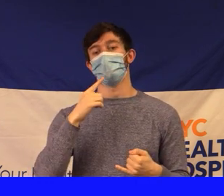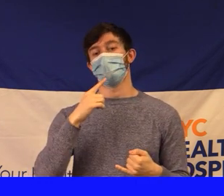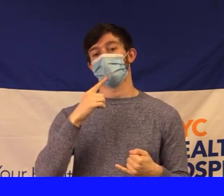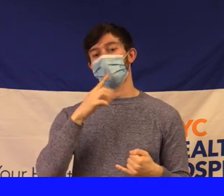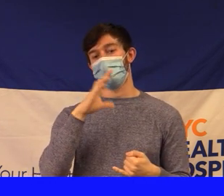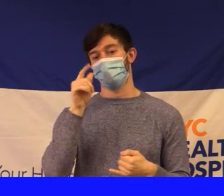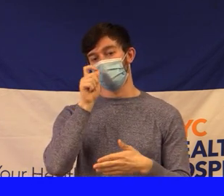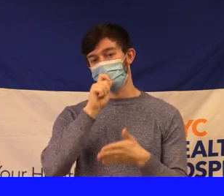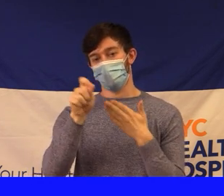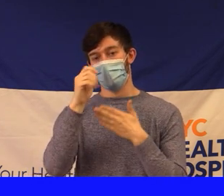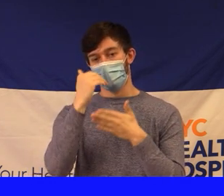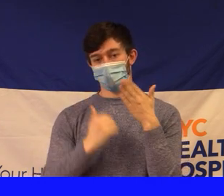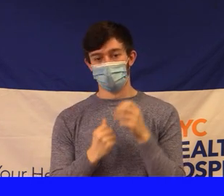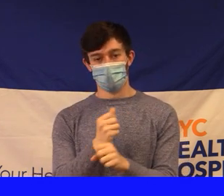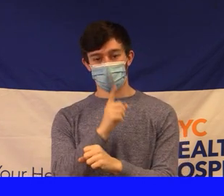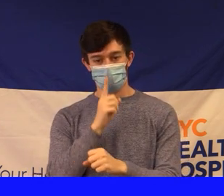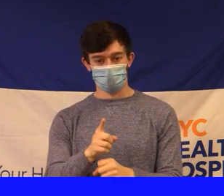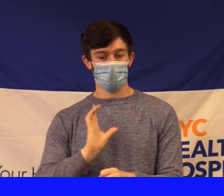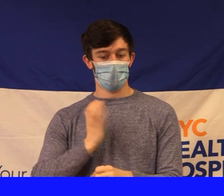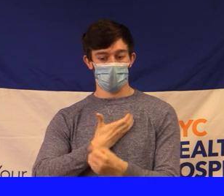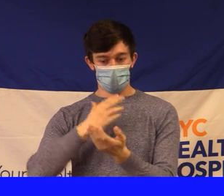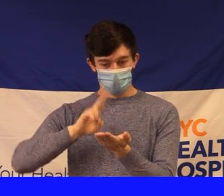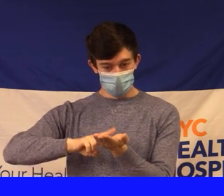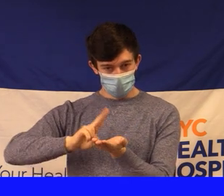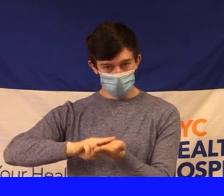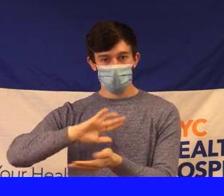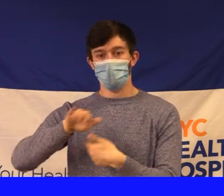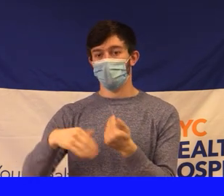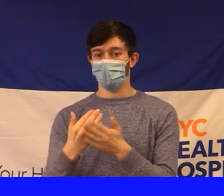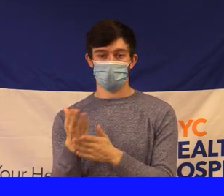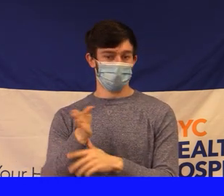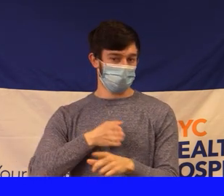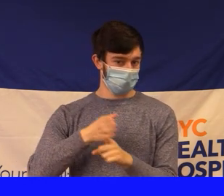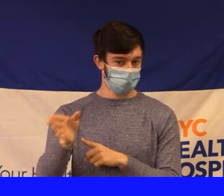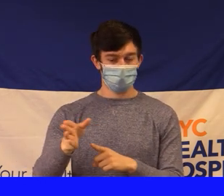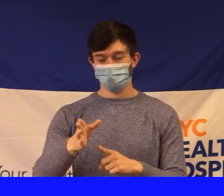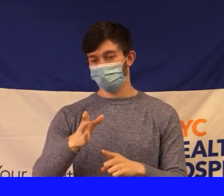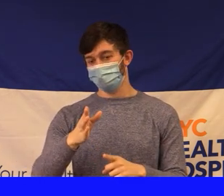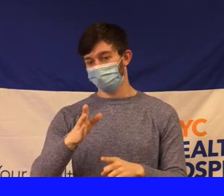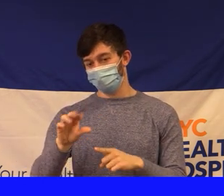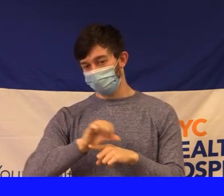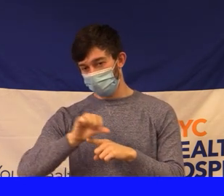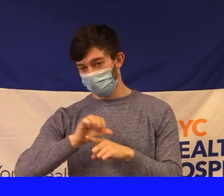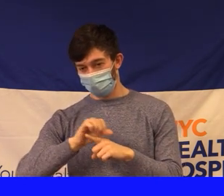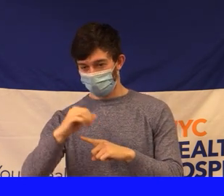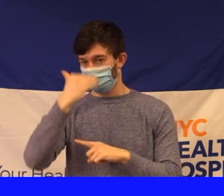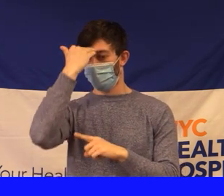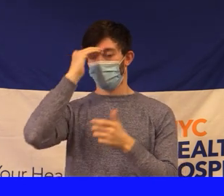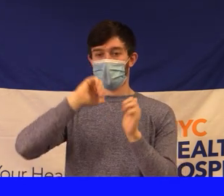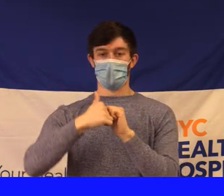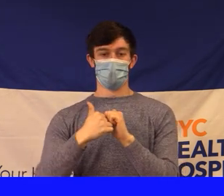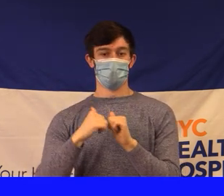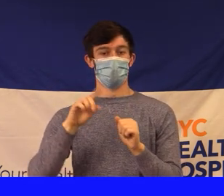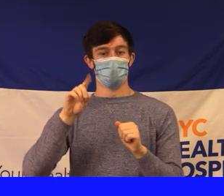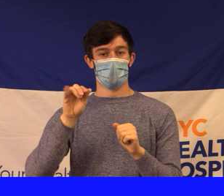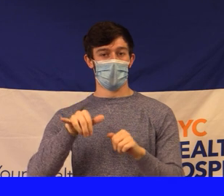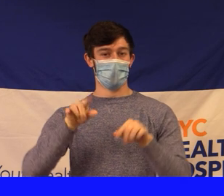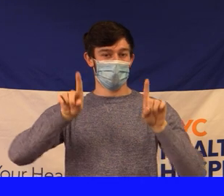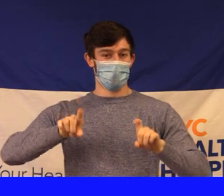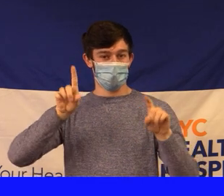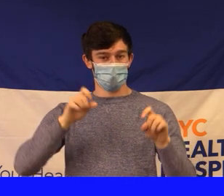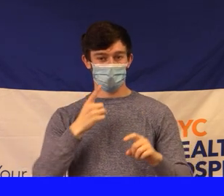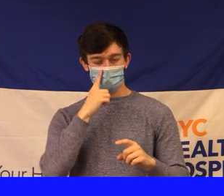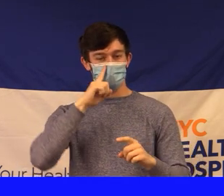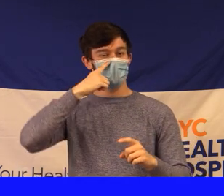checklist to ensure all of our nurses are trained on how to conduct nasal swab testing. We were able to really adopt education